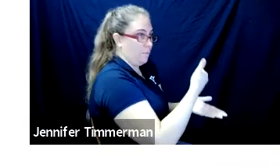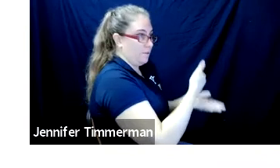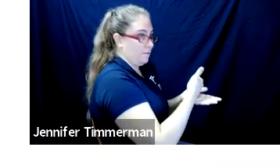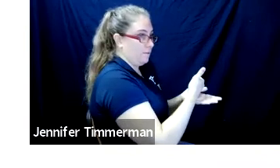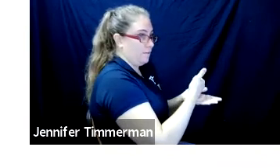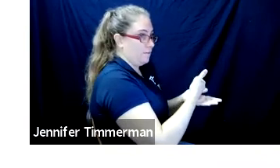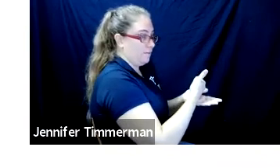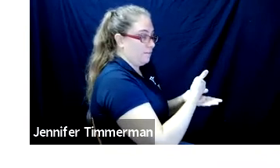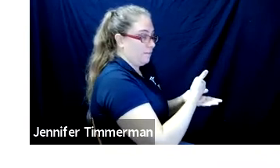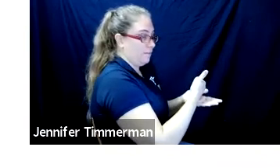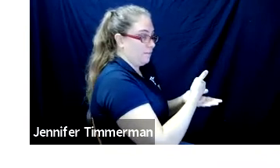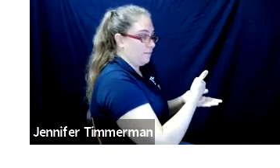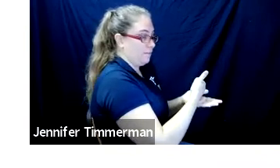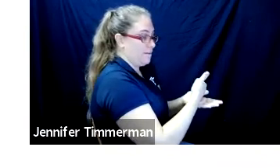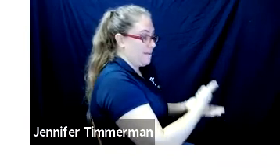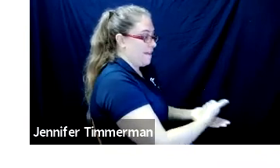help,